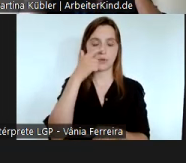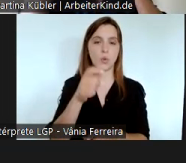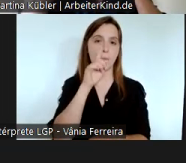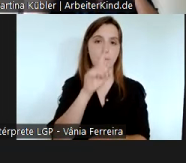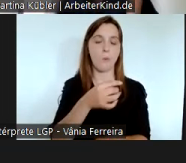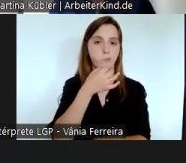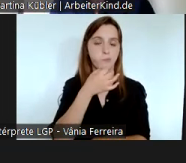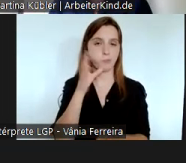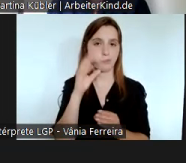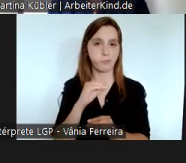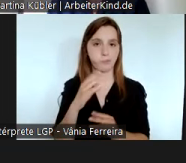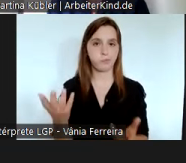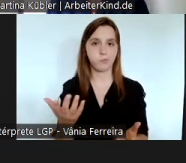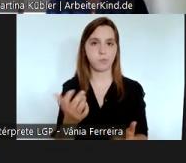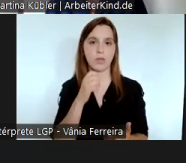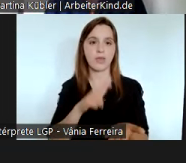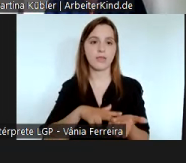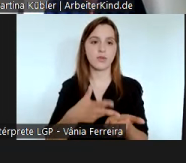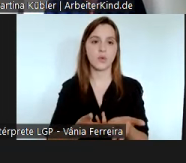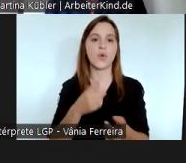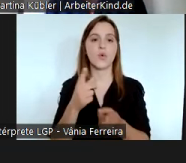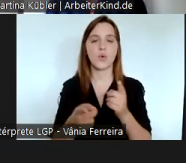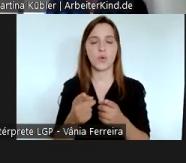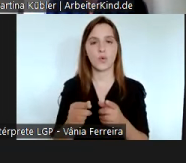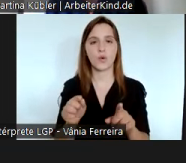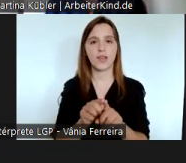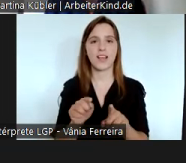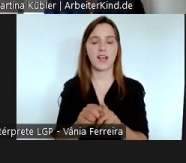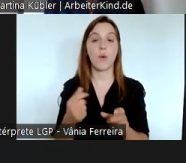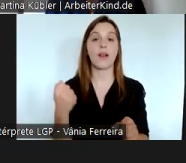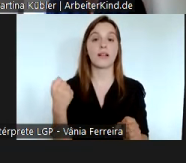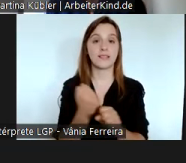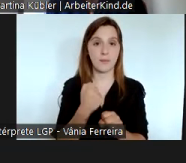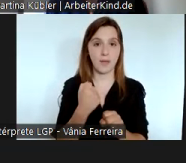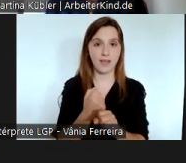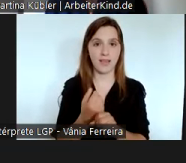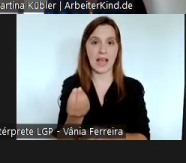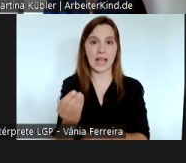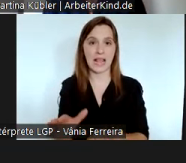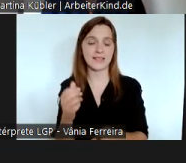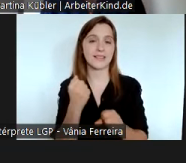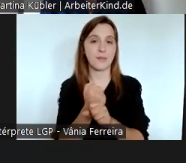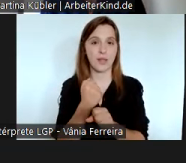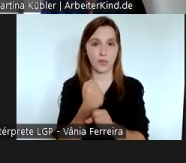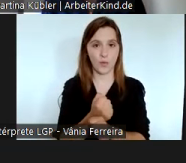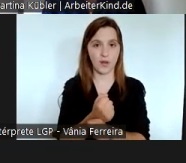actually literally translates as working class child or maybe worker's child.